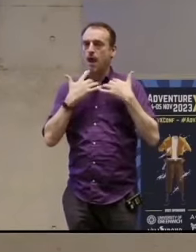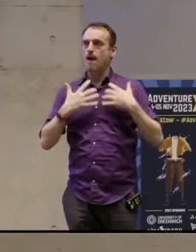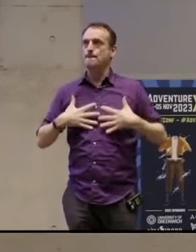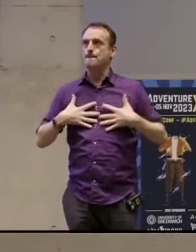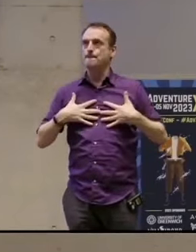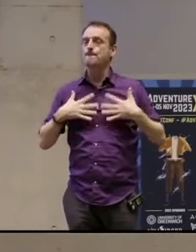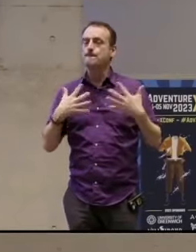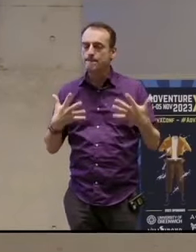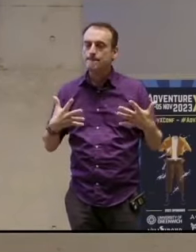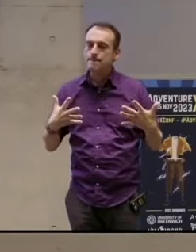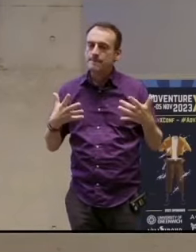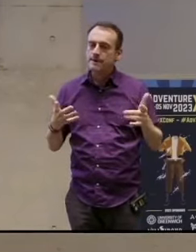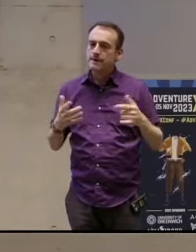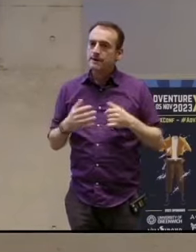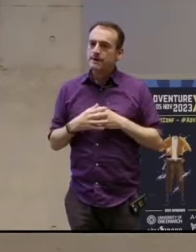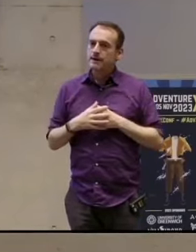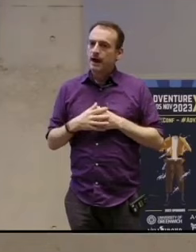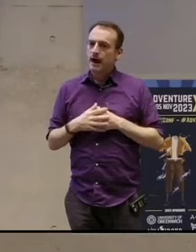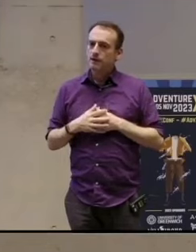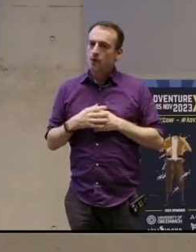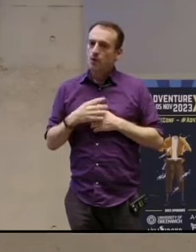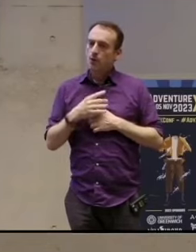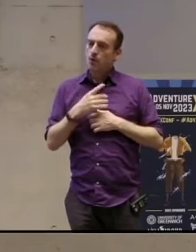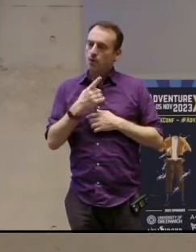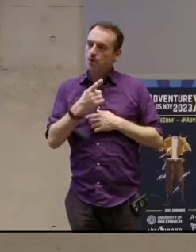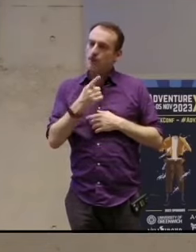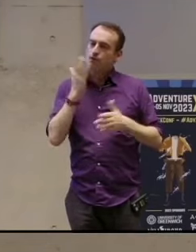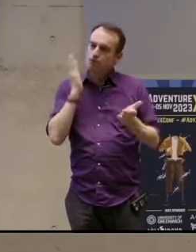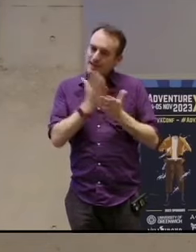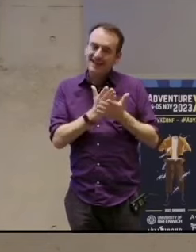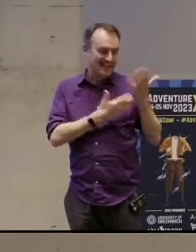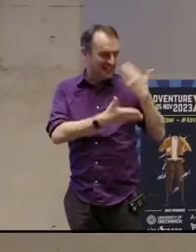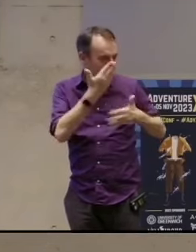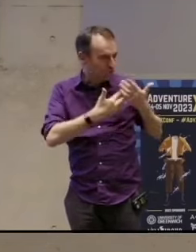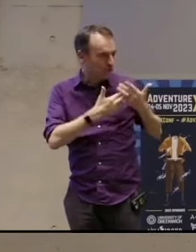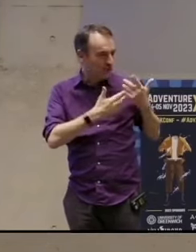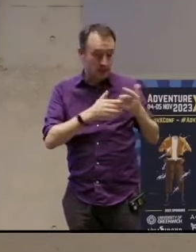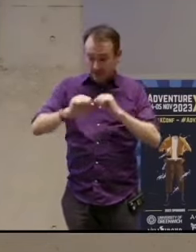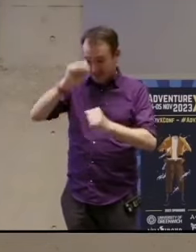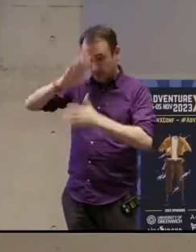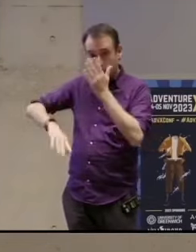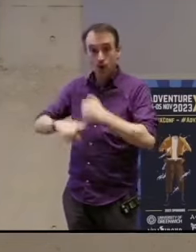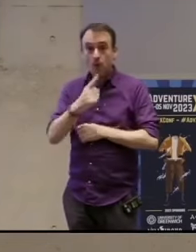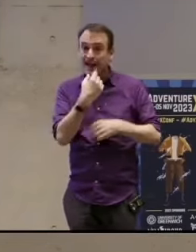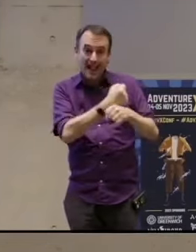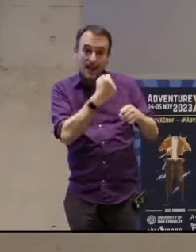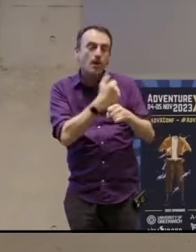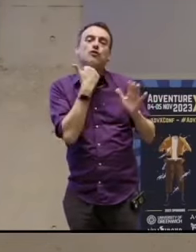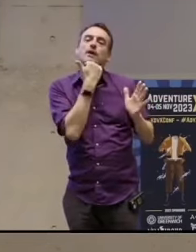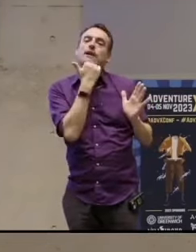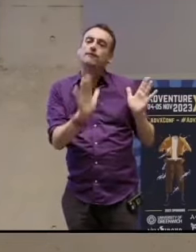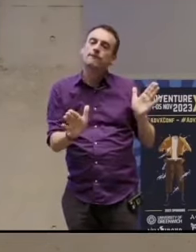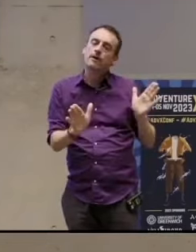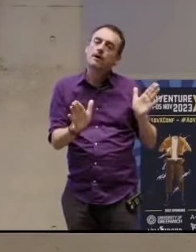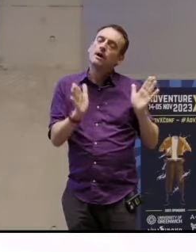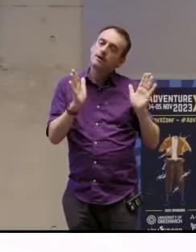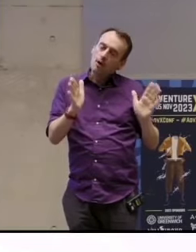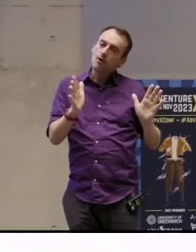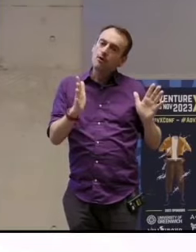it's too much for one game. So we just have to kind of take a breath and keep